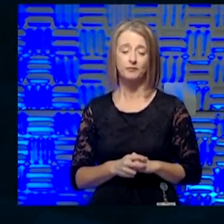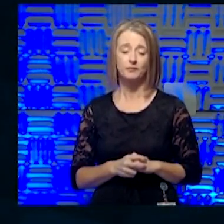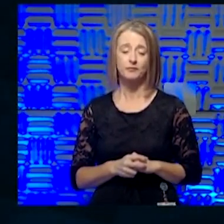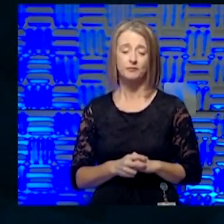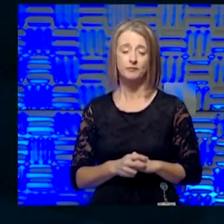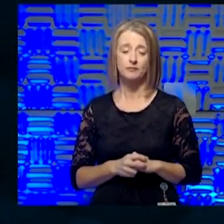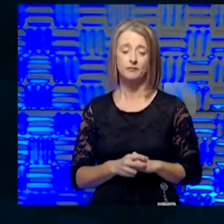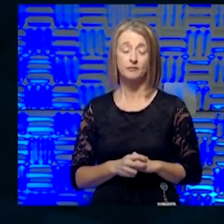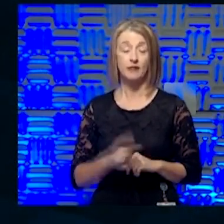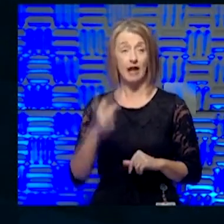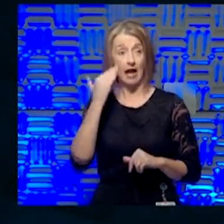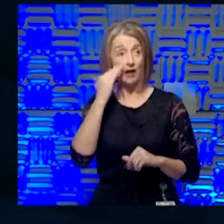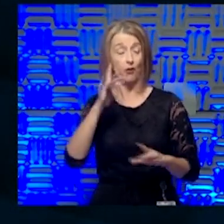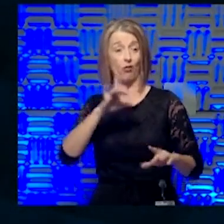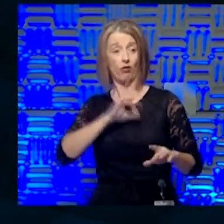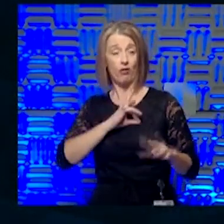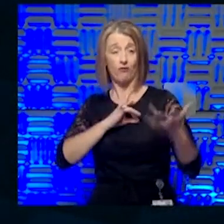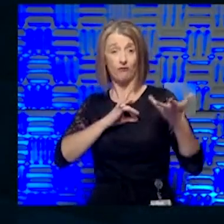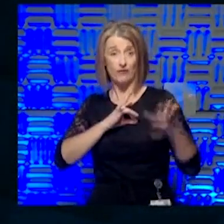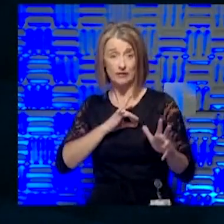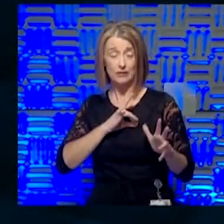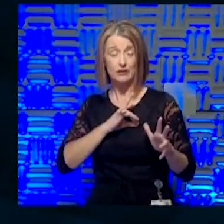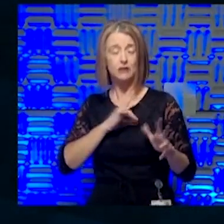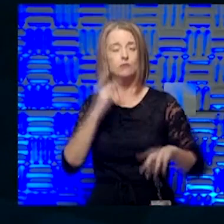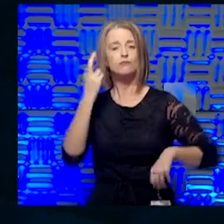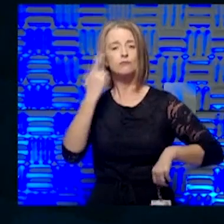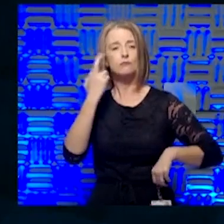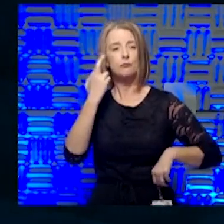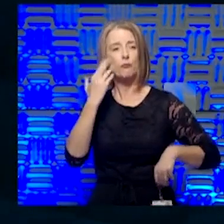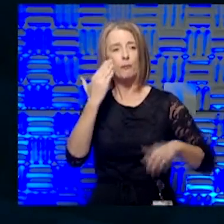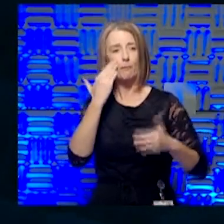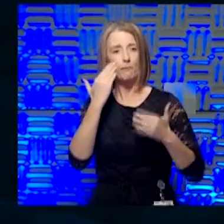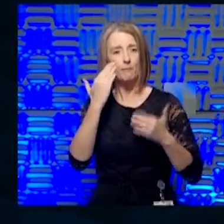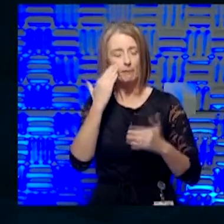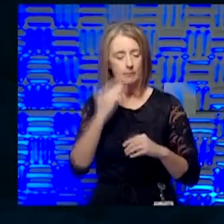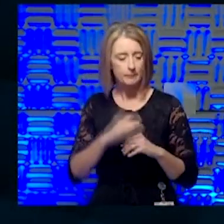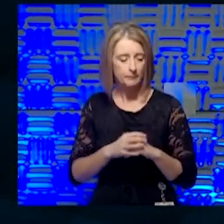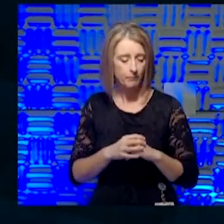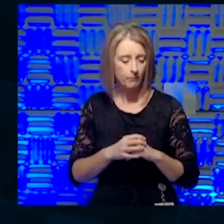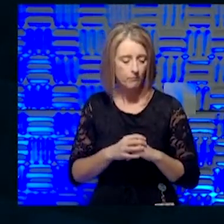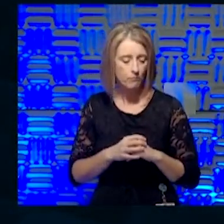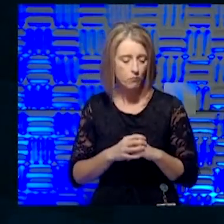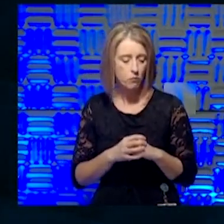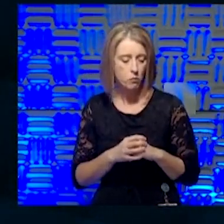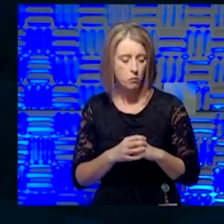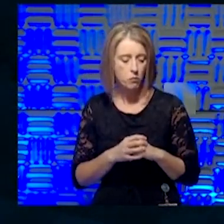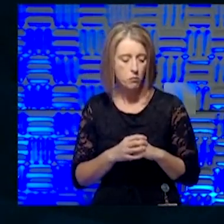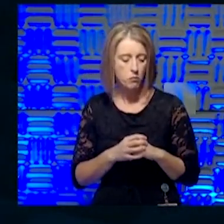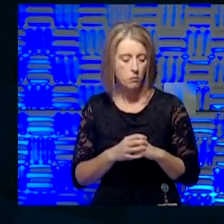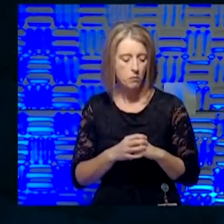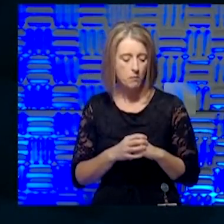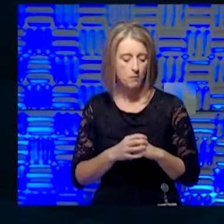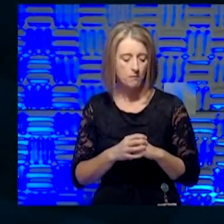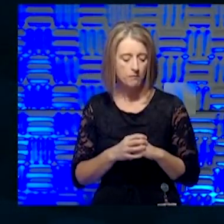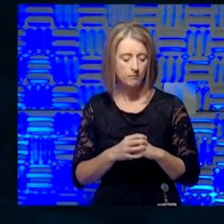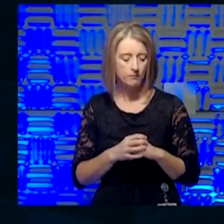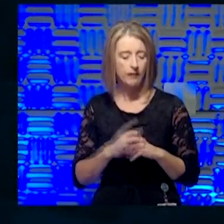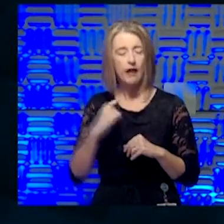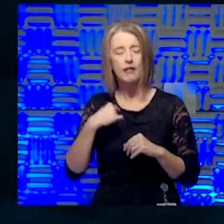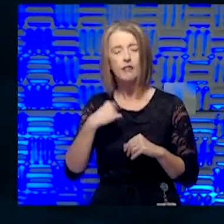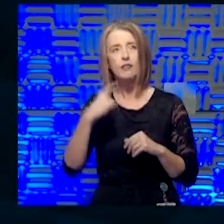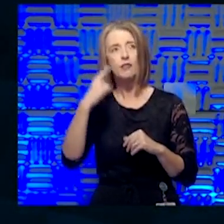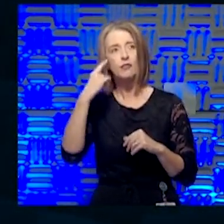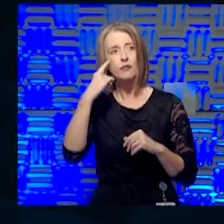once I knew I had it, they said lay down and rest. Then I was hearing something different